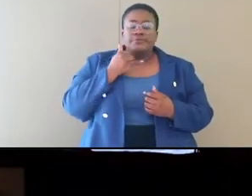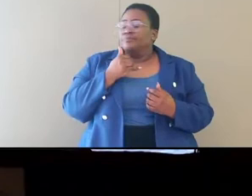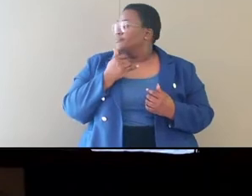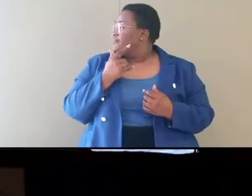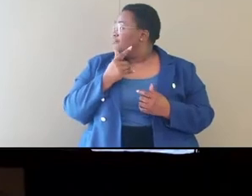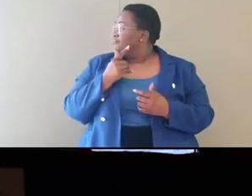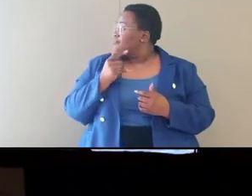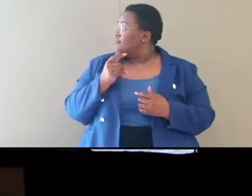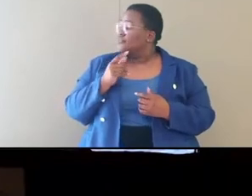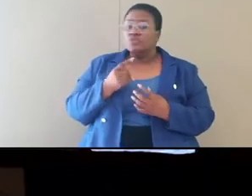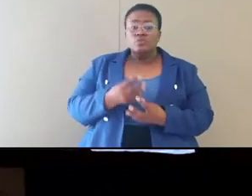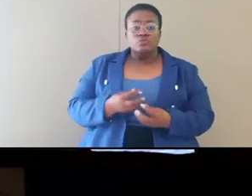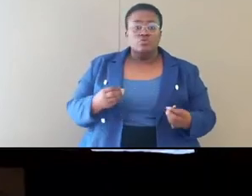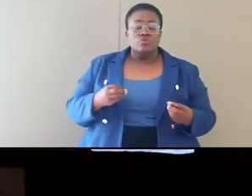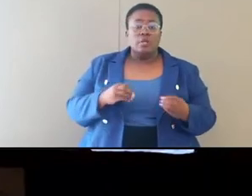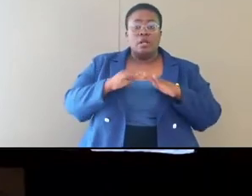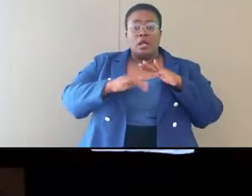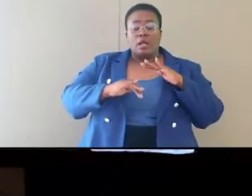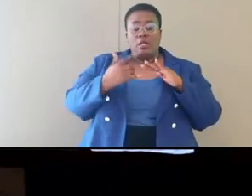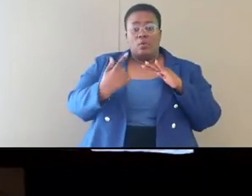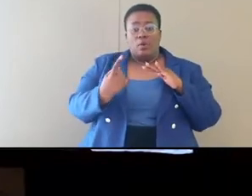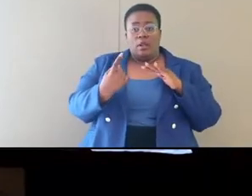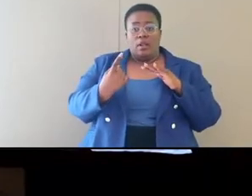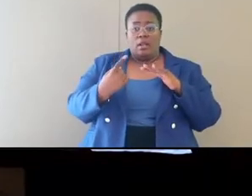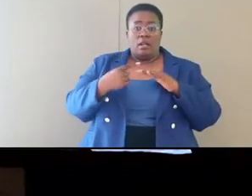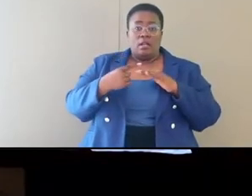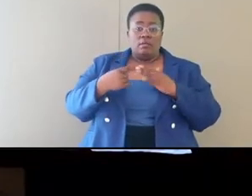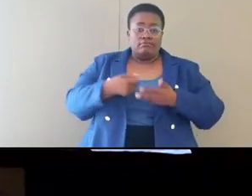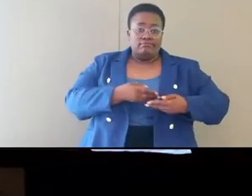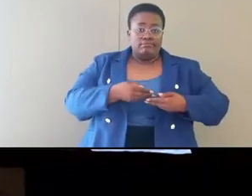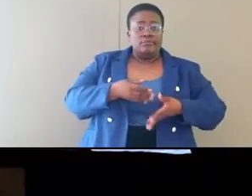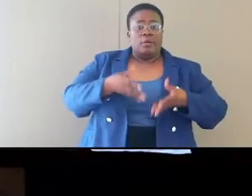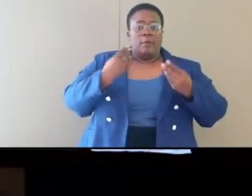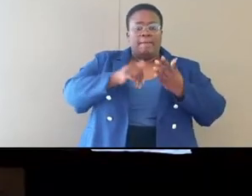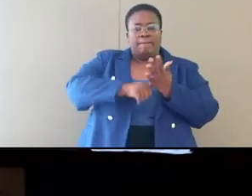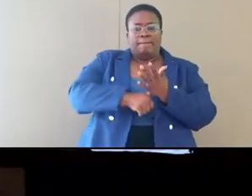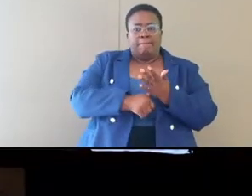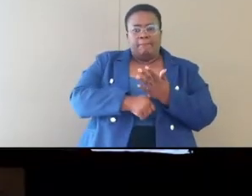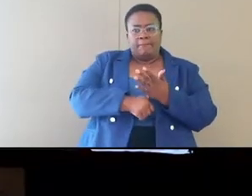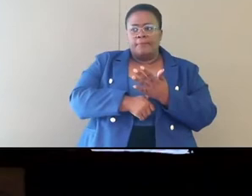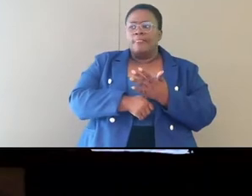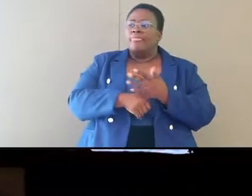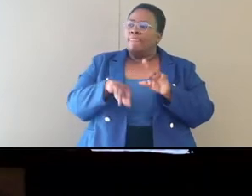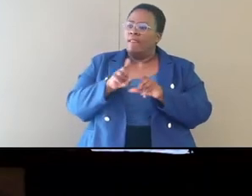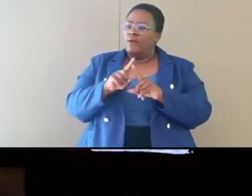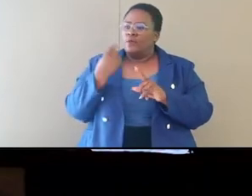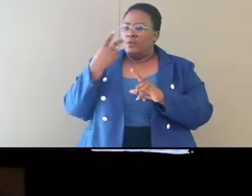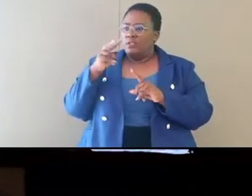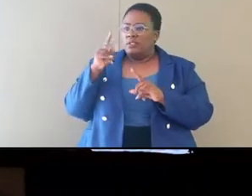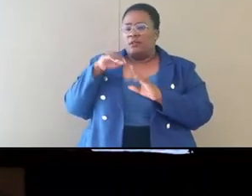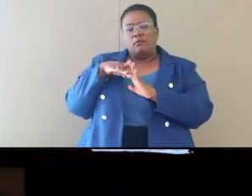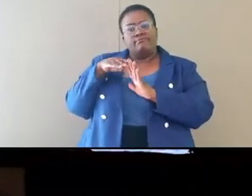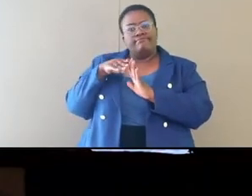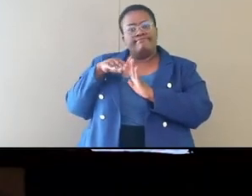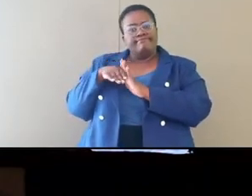children under one infants who are receiving the child support grant, and we're seeing that number coming down, and this is